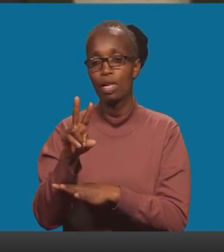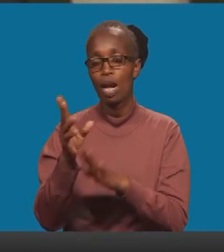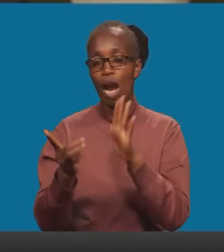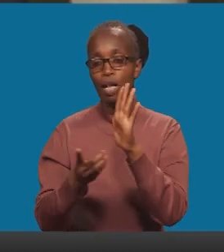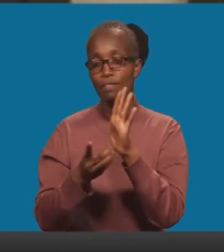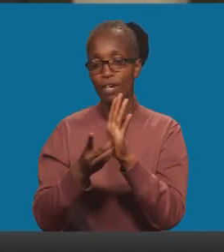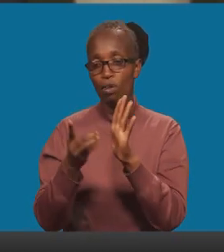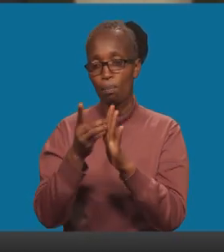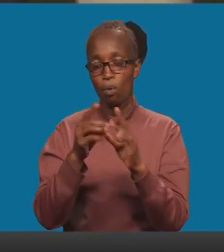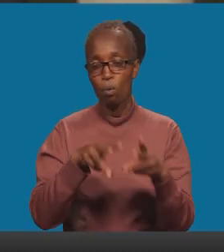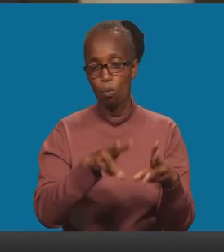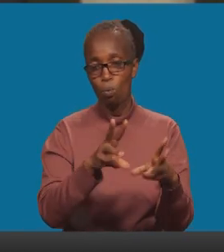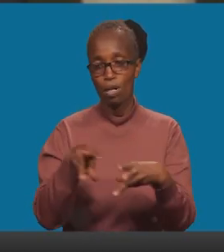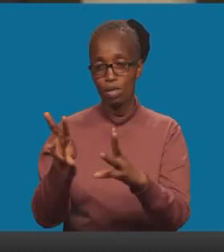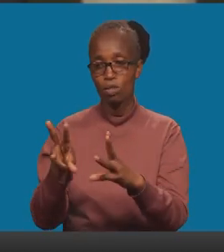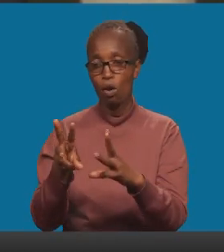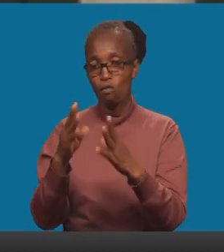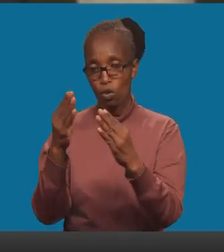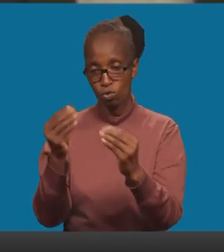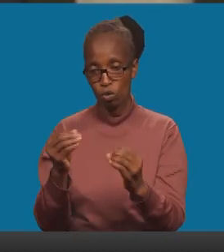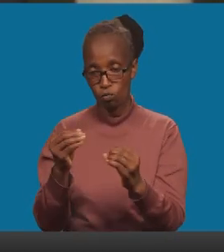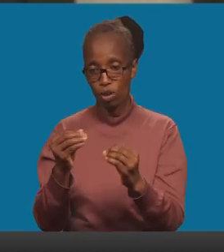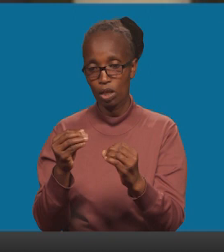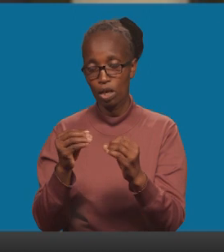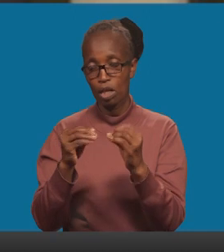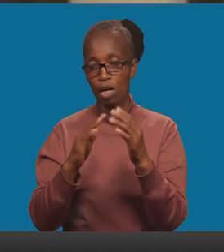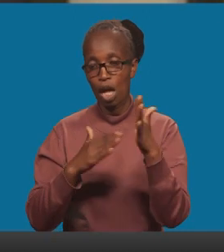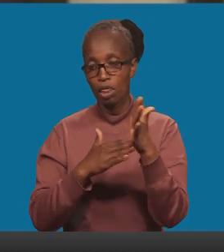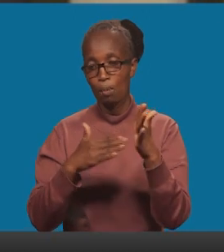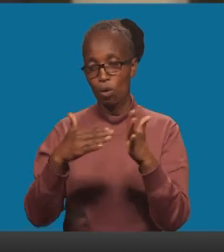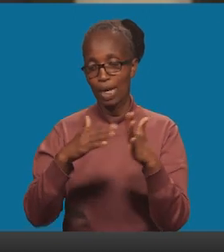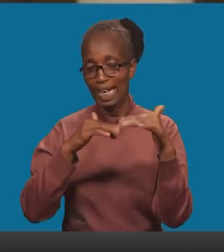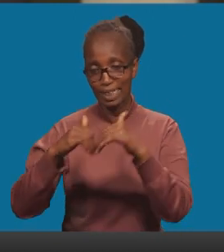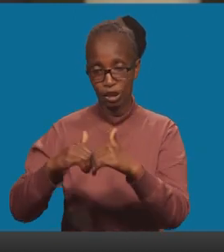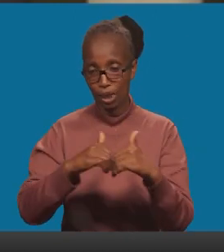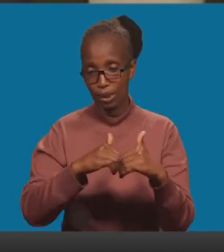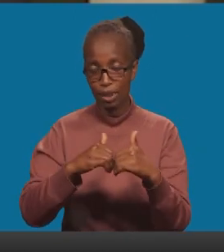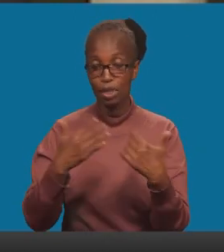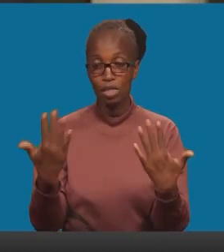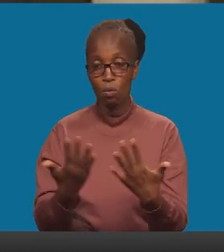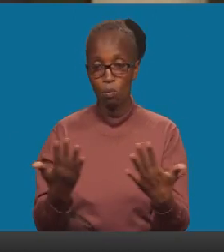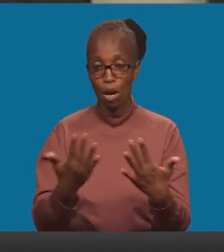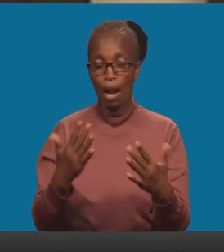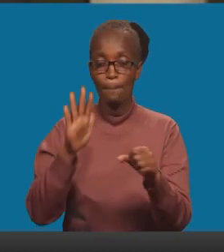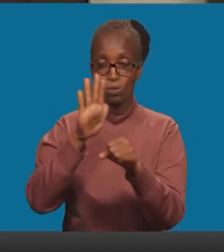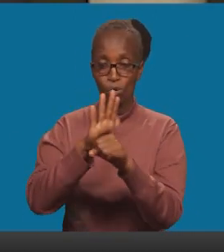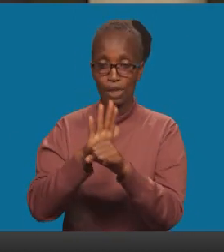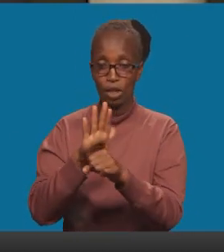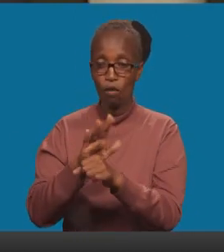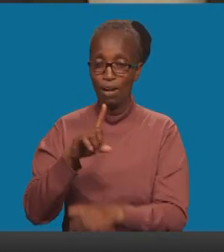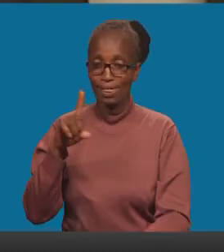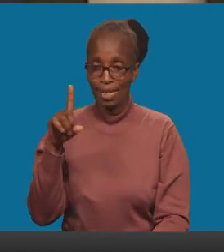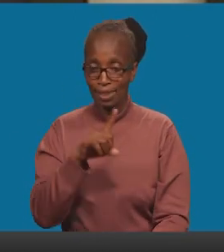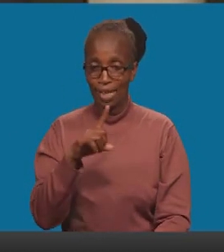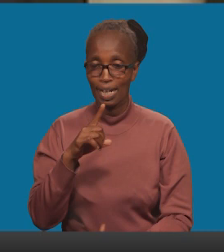the need to develop modalities of addressing cross-border challenges and acknowledge that many of the security threats